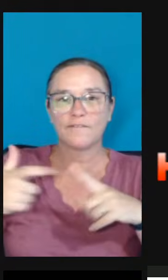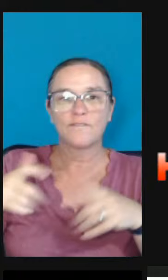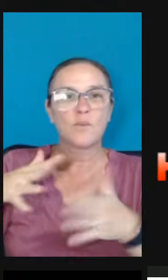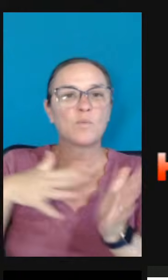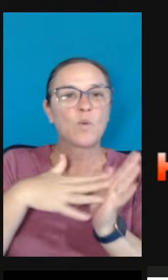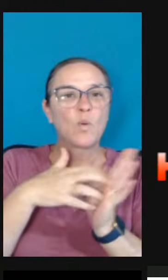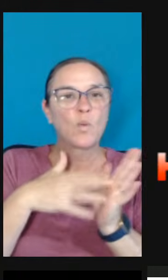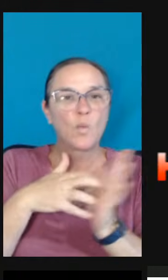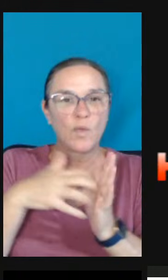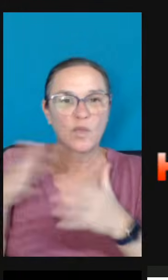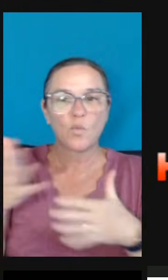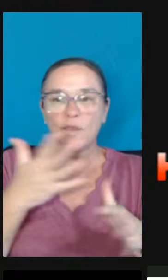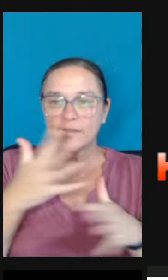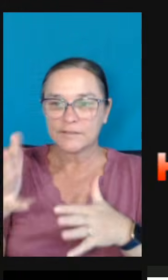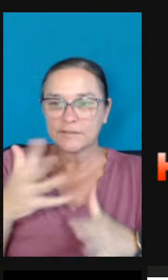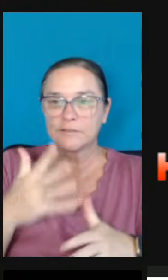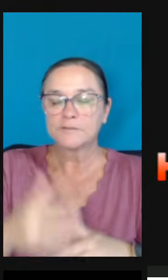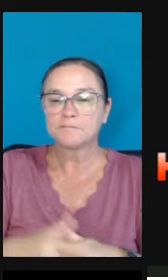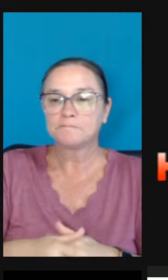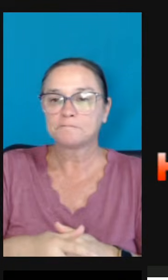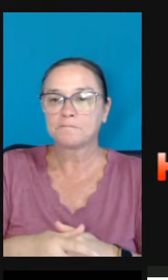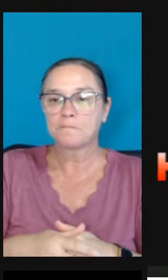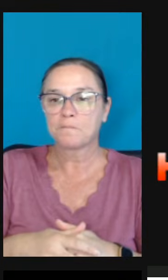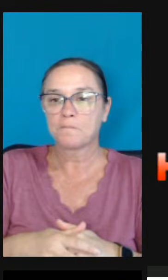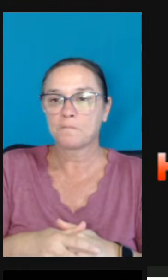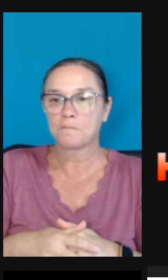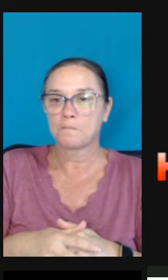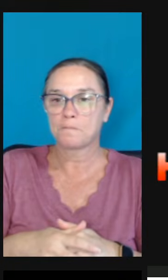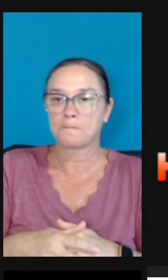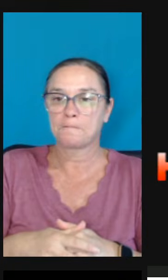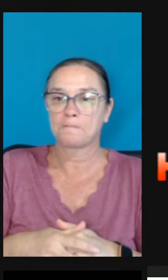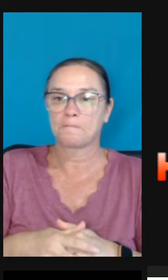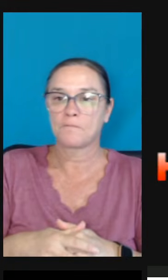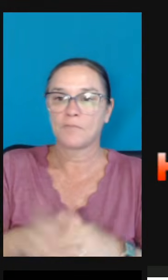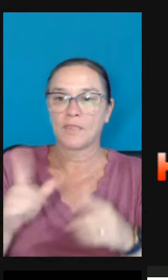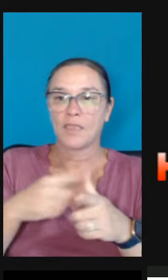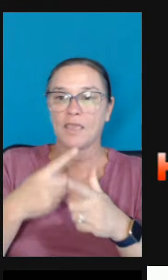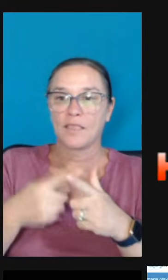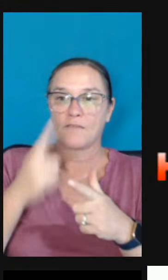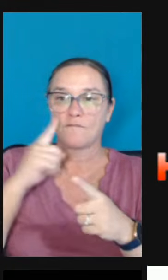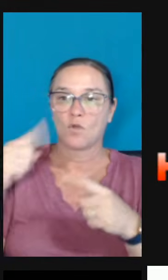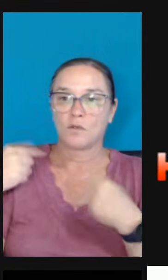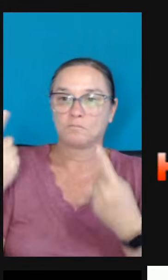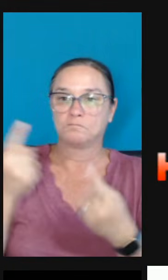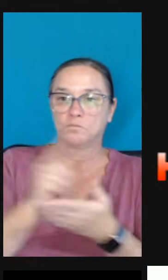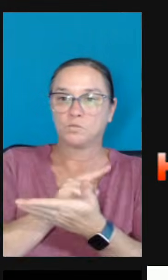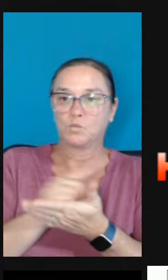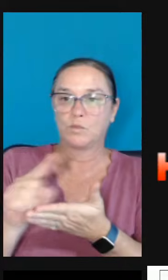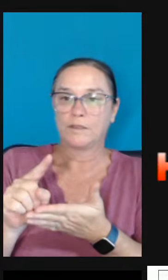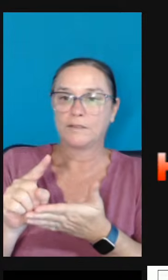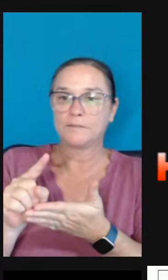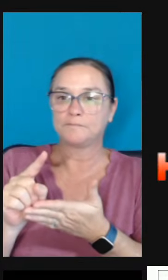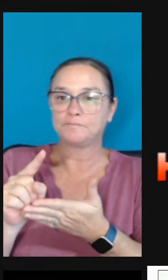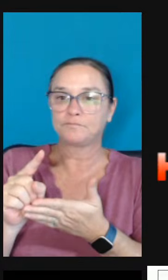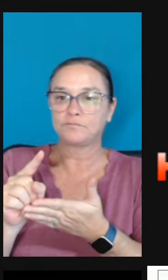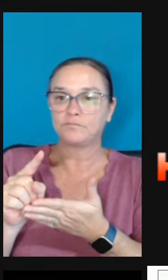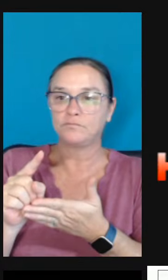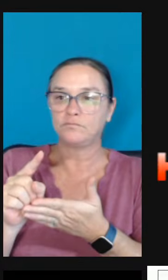ago as well. And over that, the past week, let me see if I can make this bigger for you guys to see while